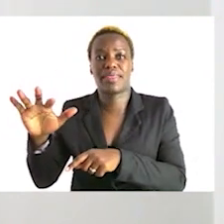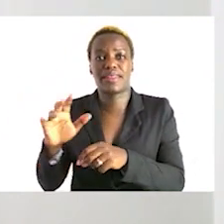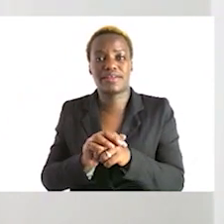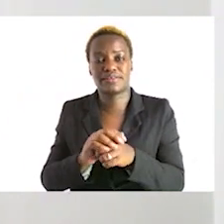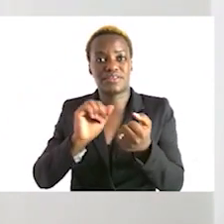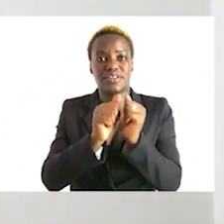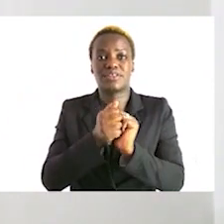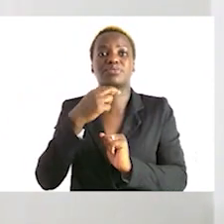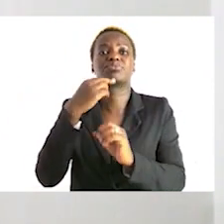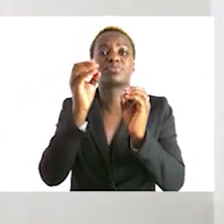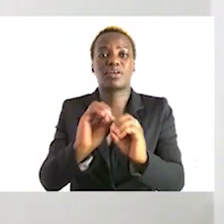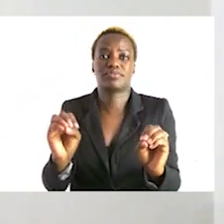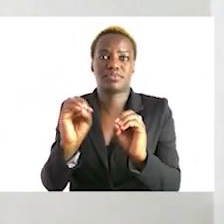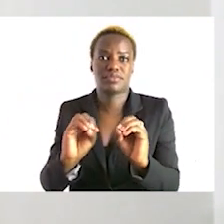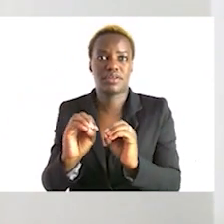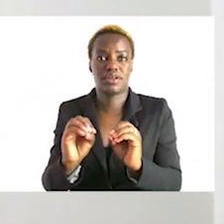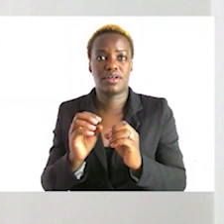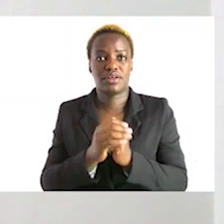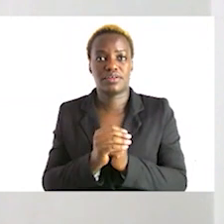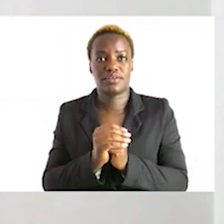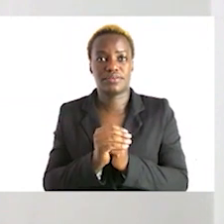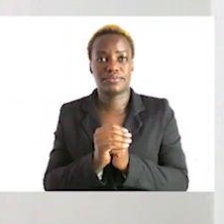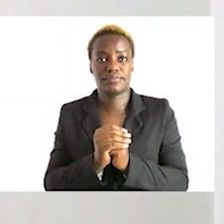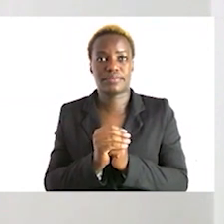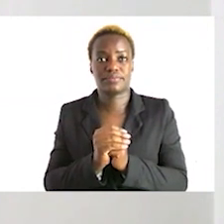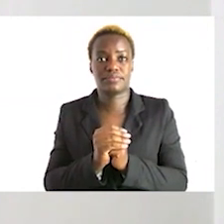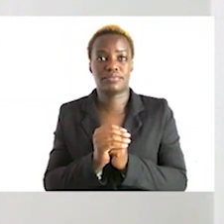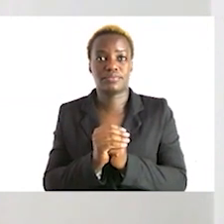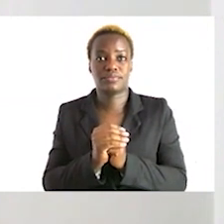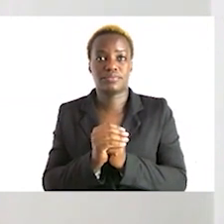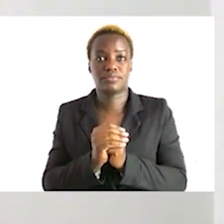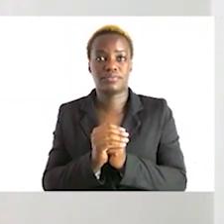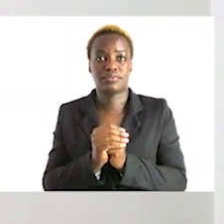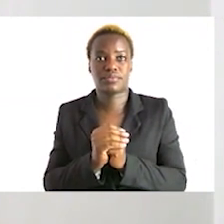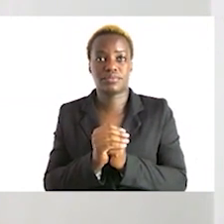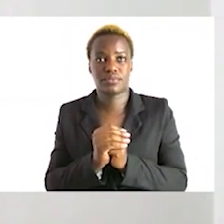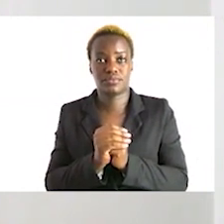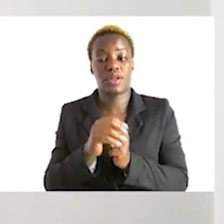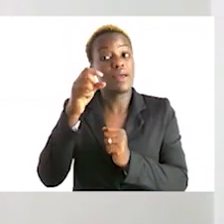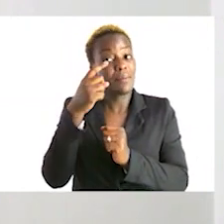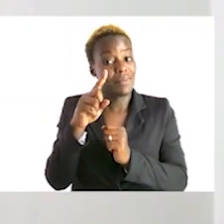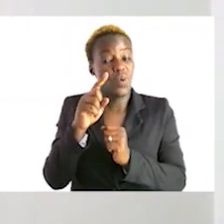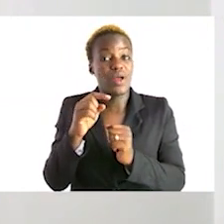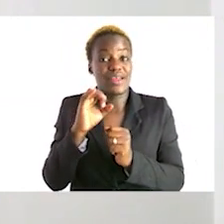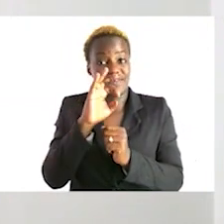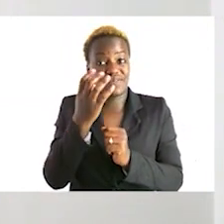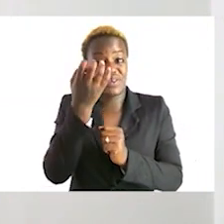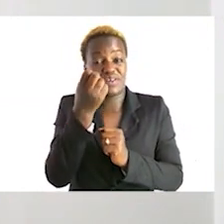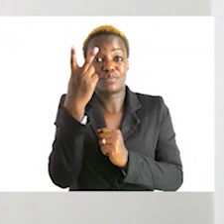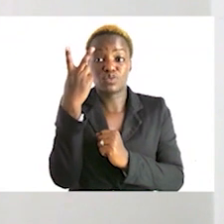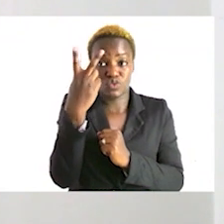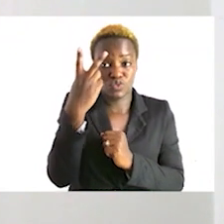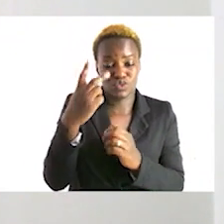the sound of the vowel sound. Whenever, but that is only if we have two vowel sounds in